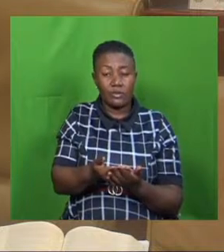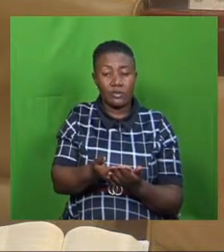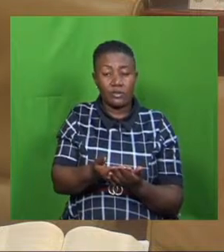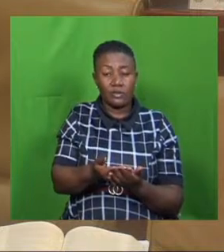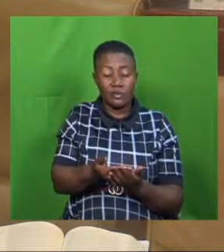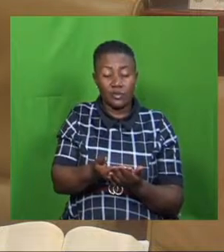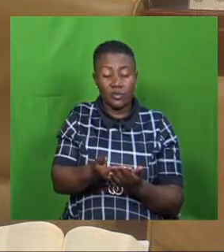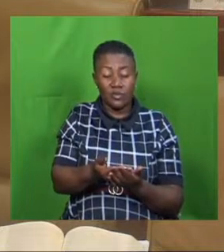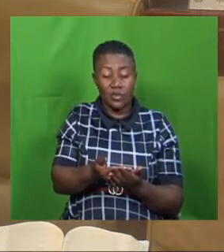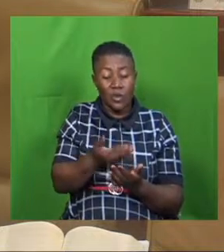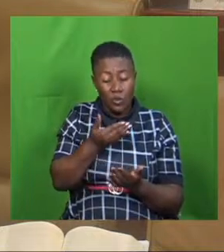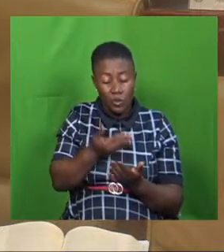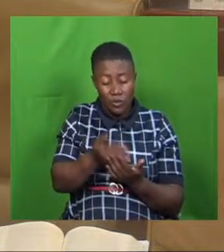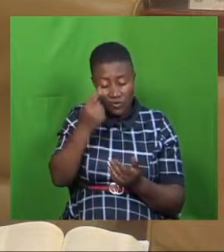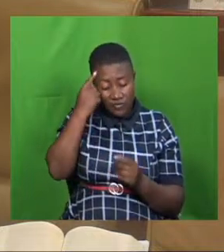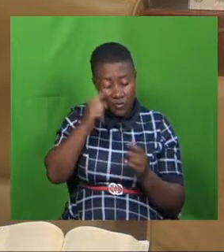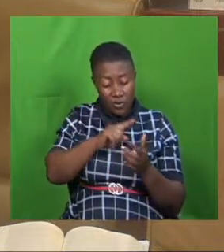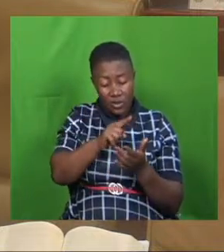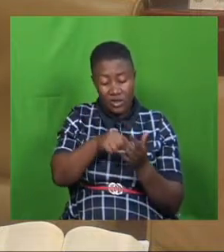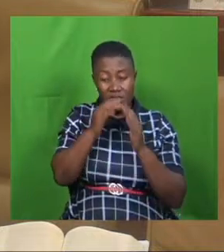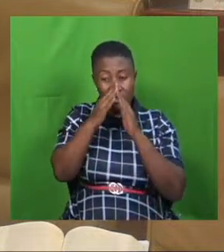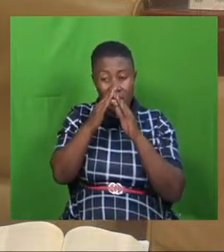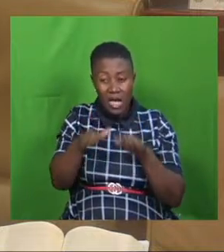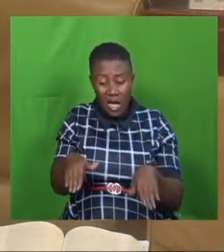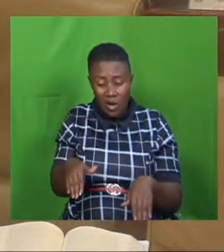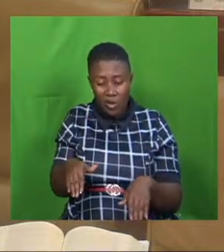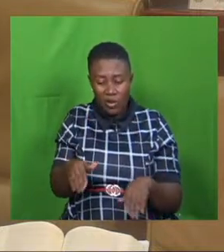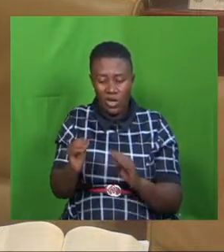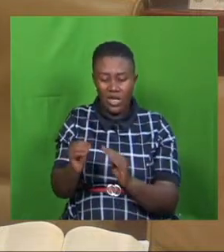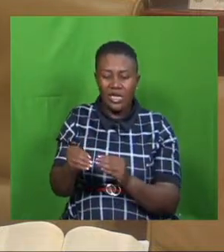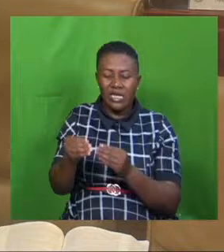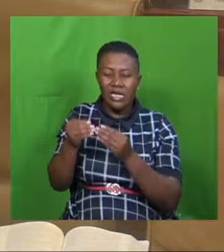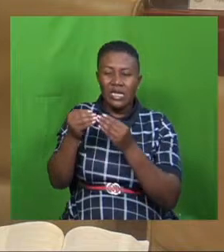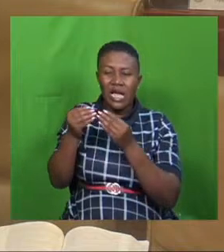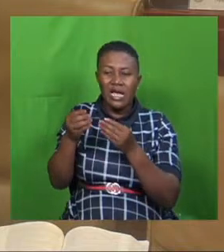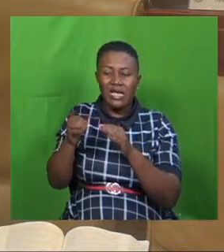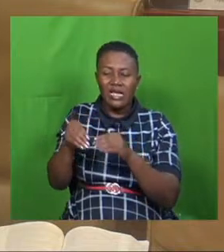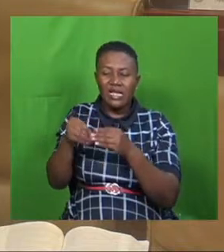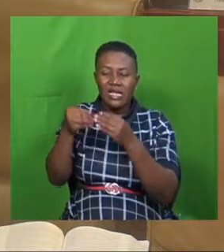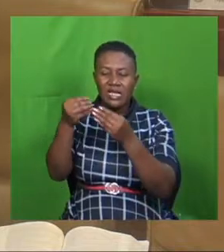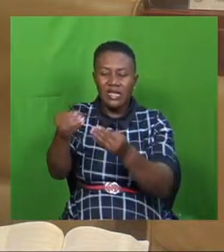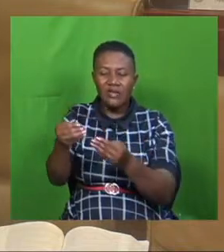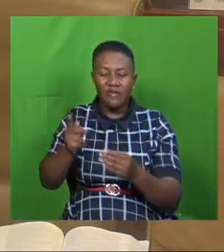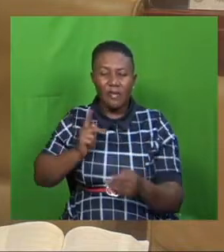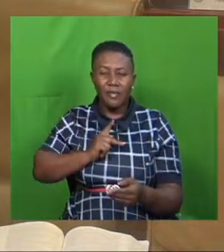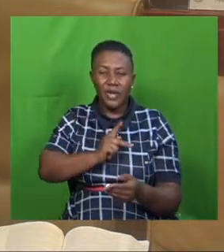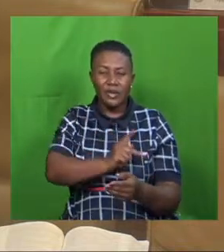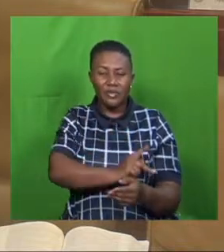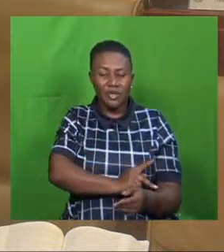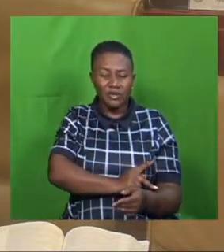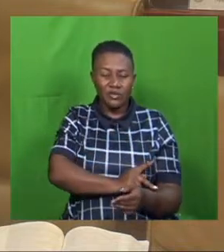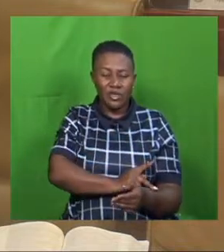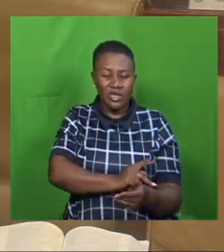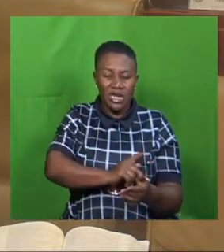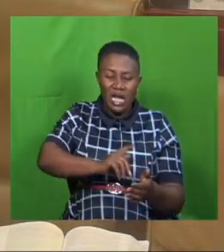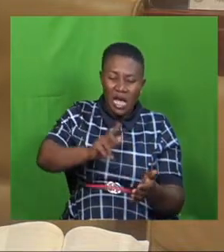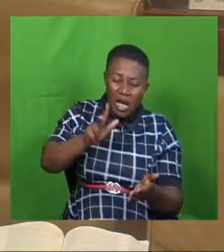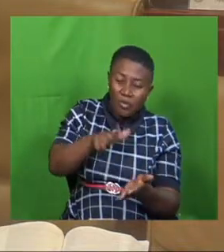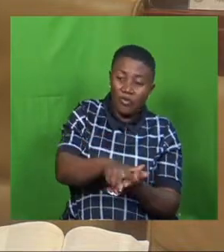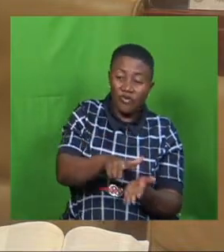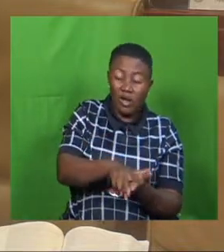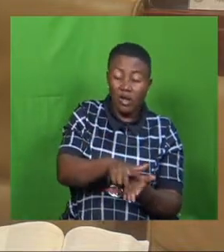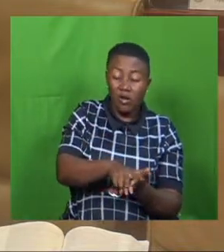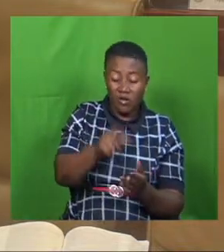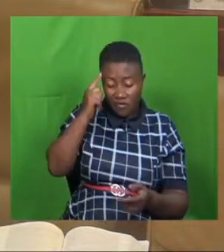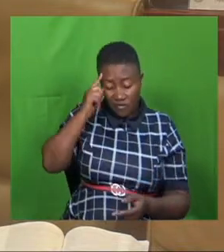this august House gives parliamentary ratification of this charter for us